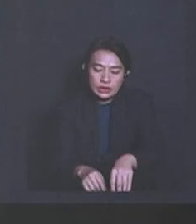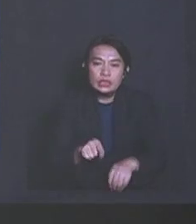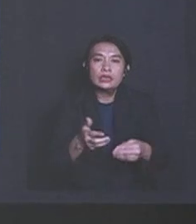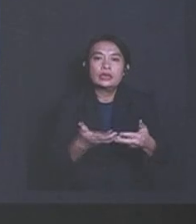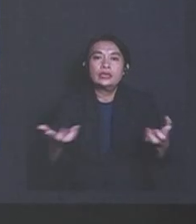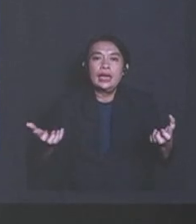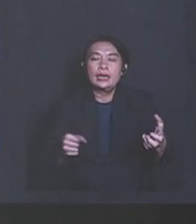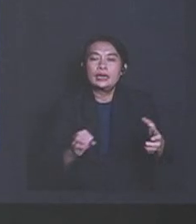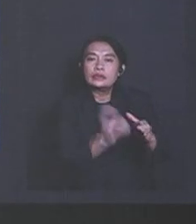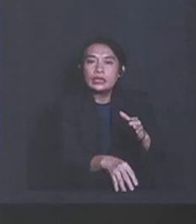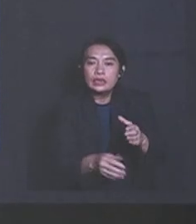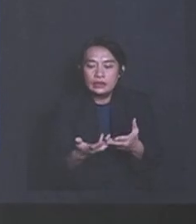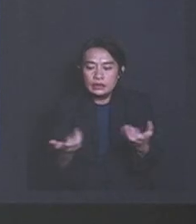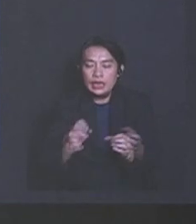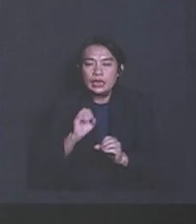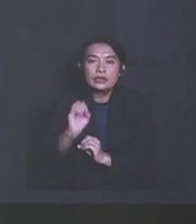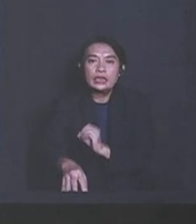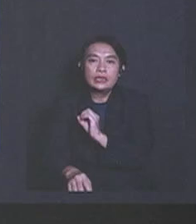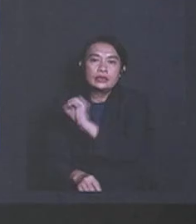that the entire waste reduce